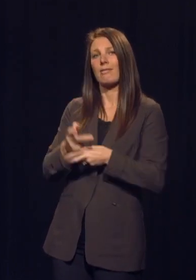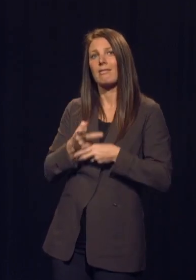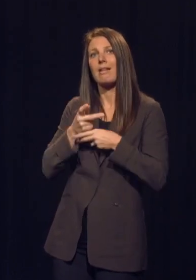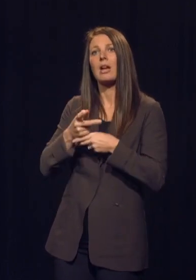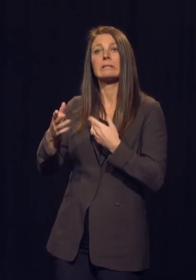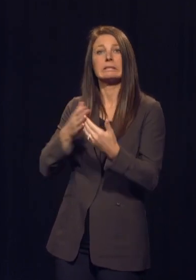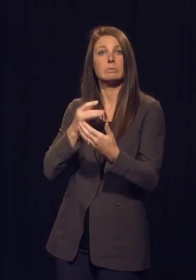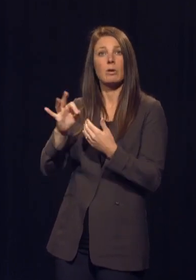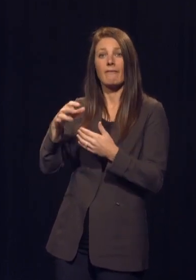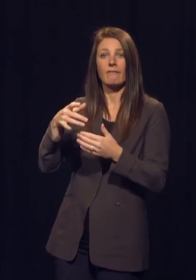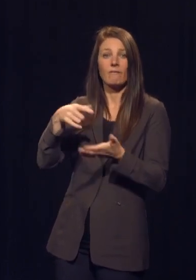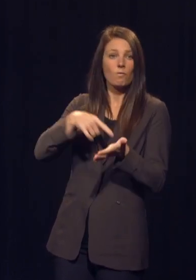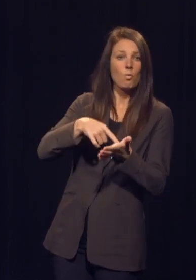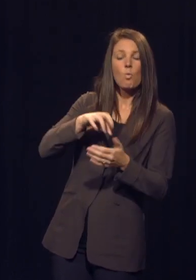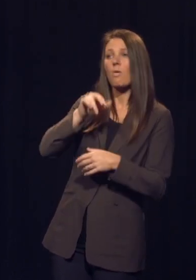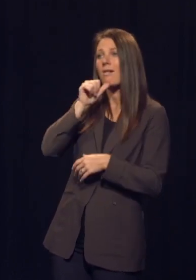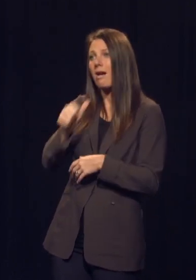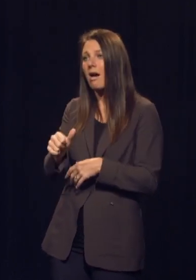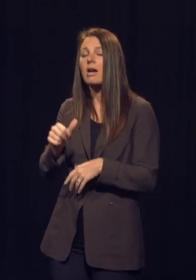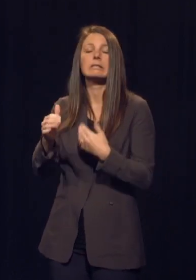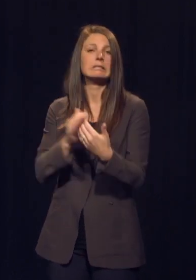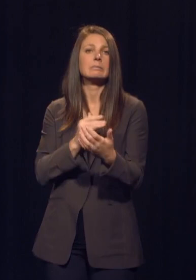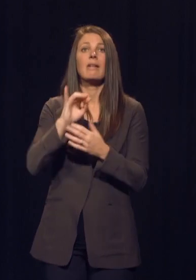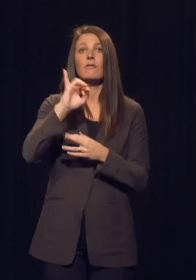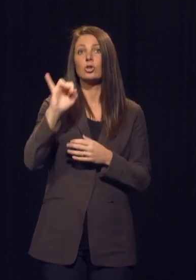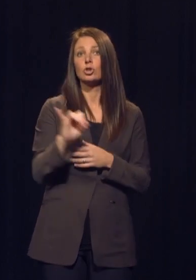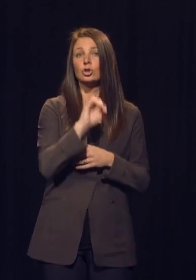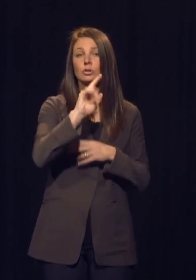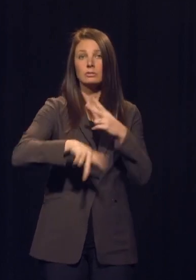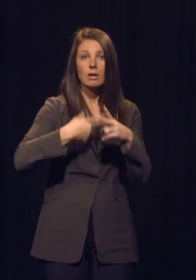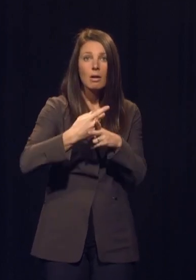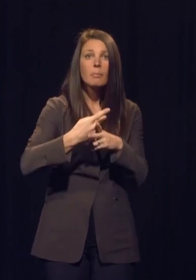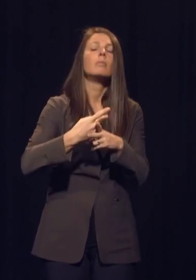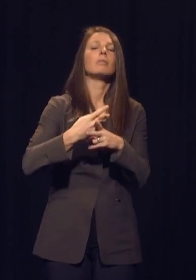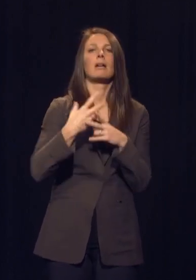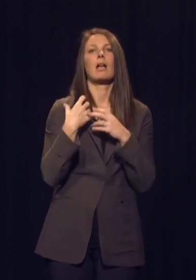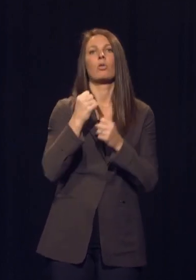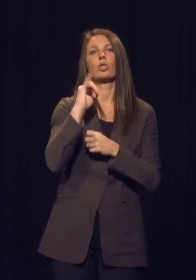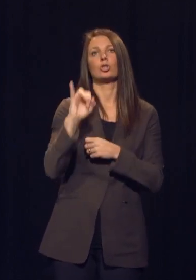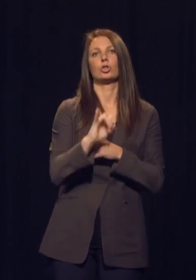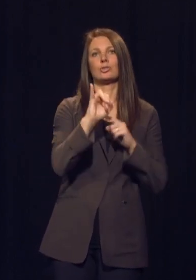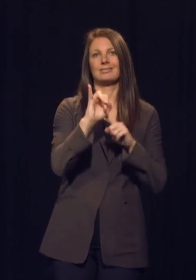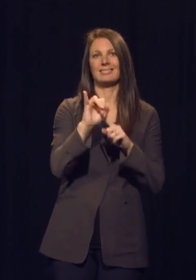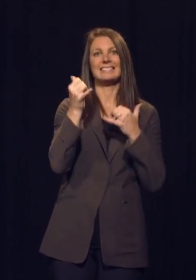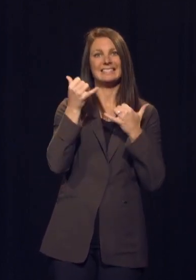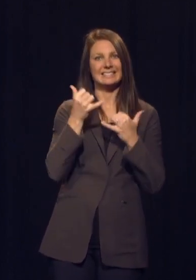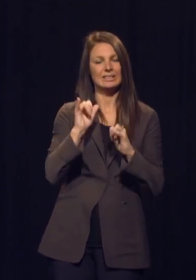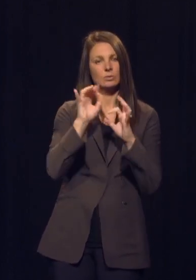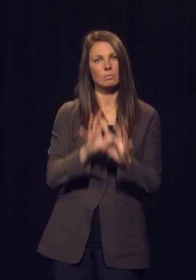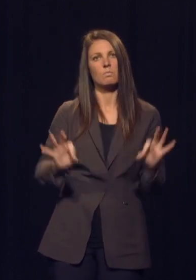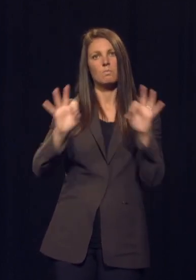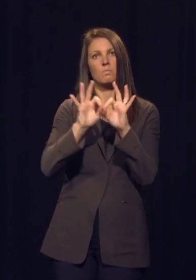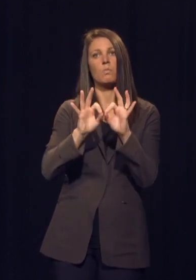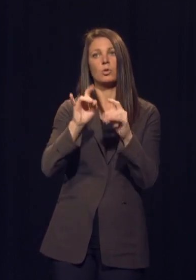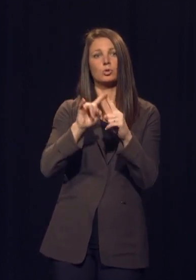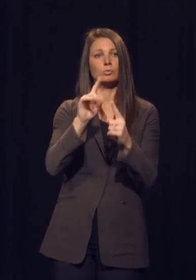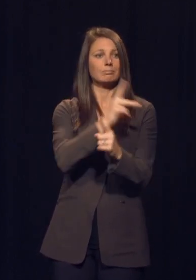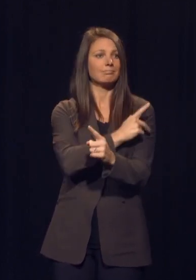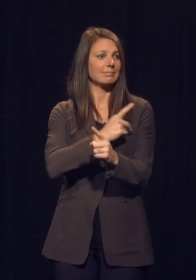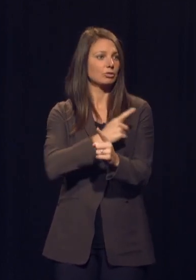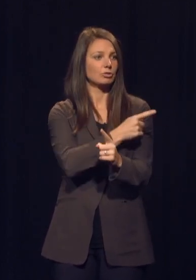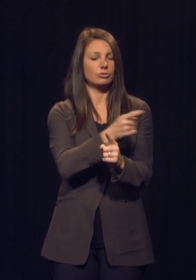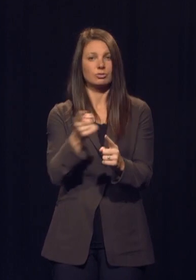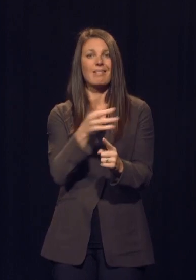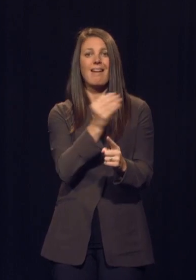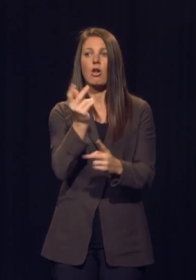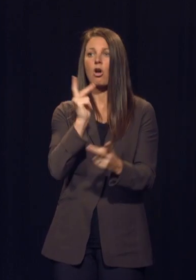pay, and regardless of insurance type, health insurance is still vitally important to patients and